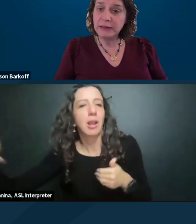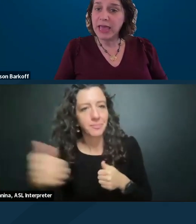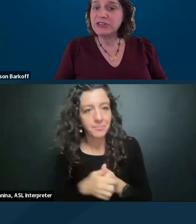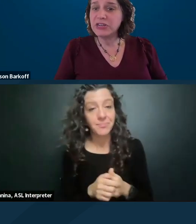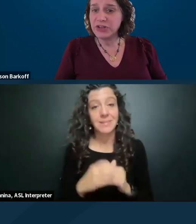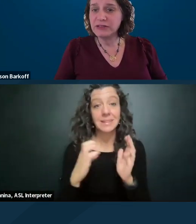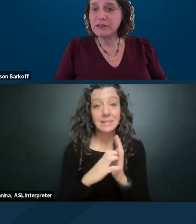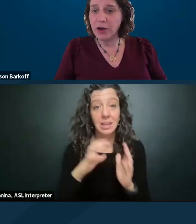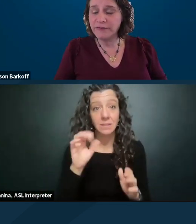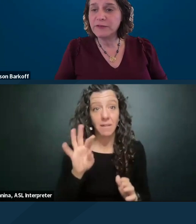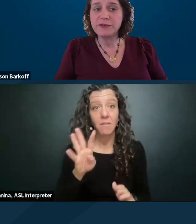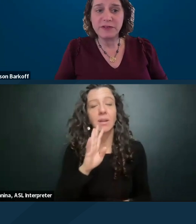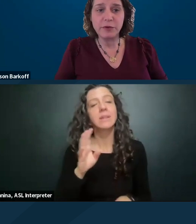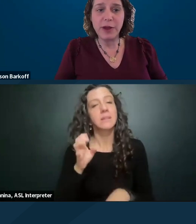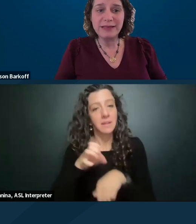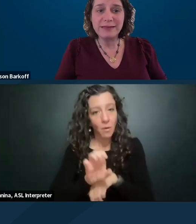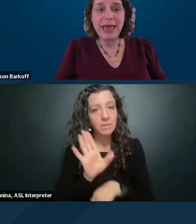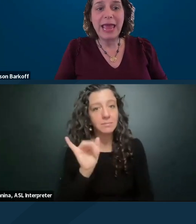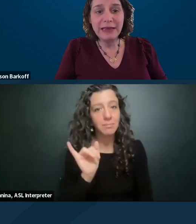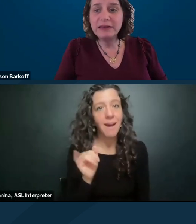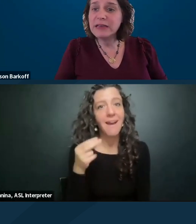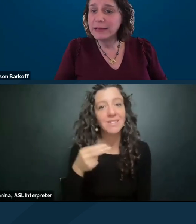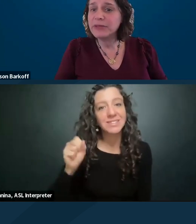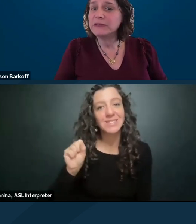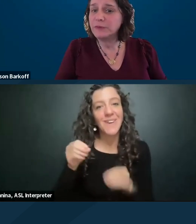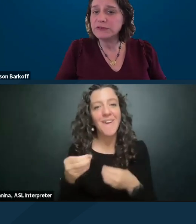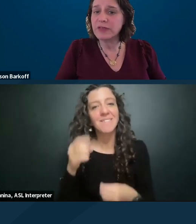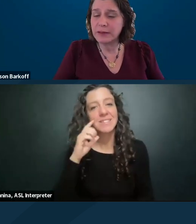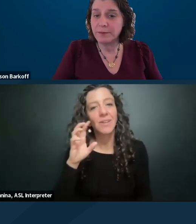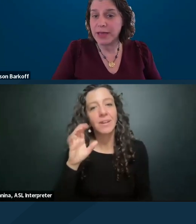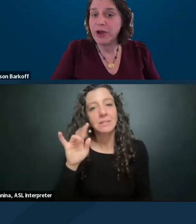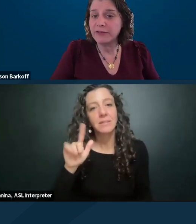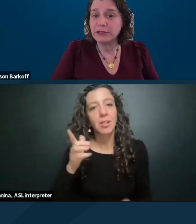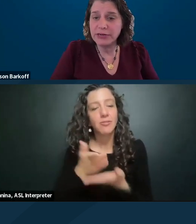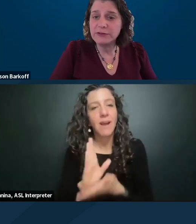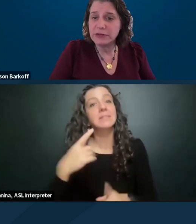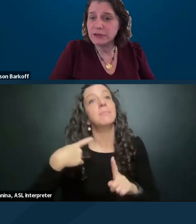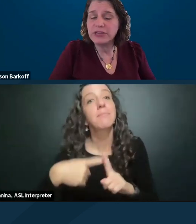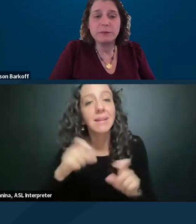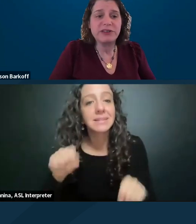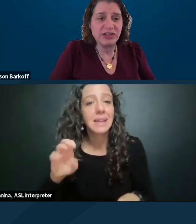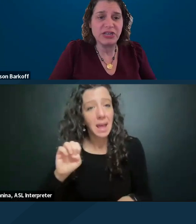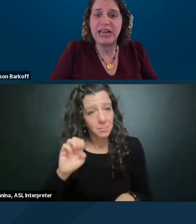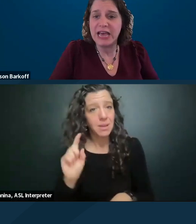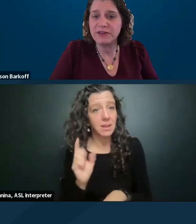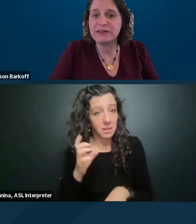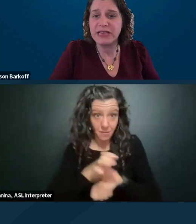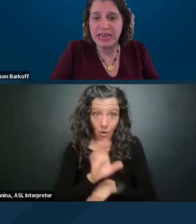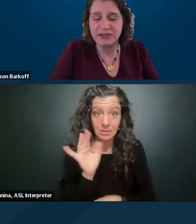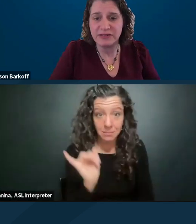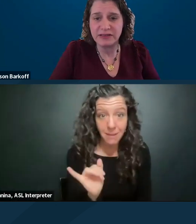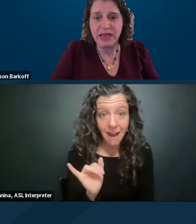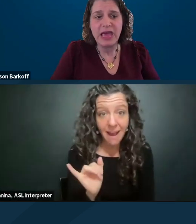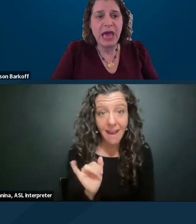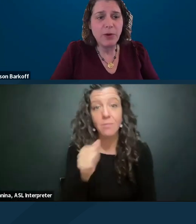both by HHS's Office for Civil Rights, and it can be enforced by private lawyers, including protection and